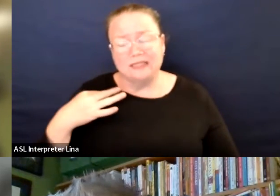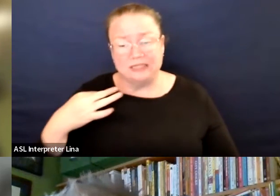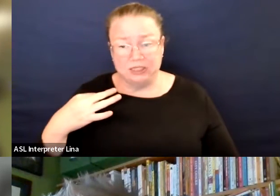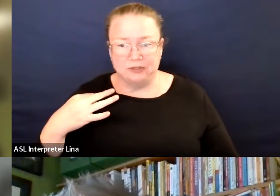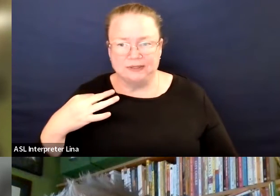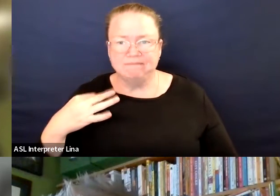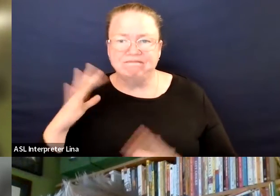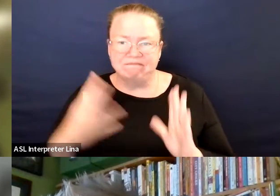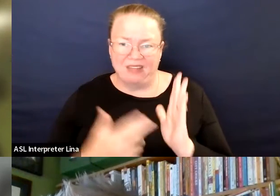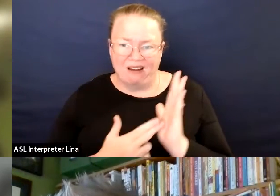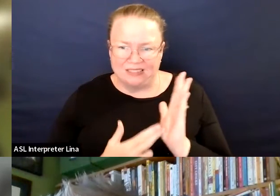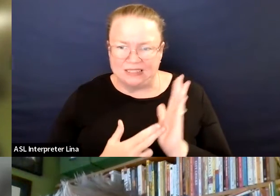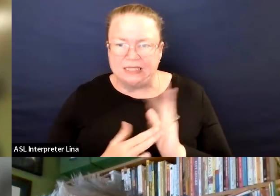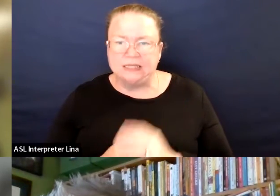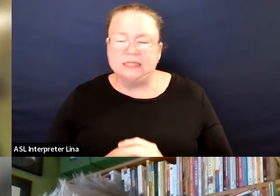be honest.